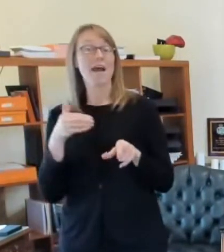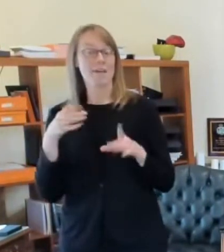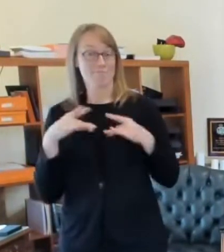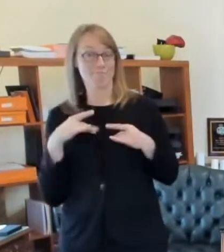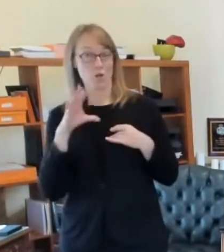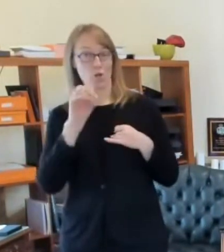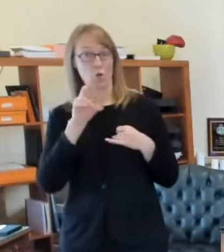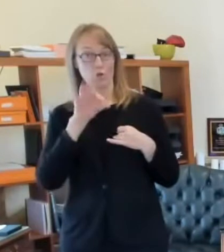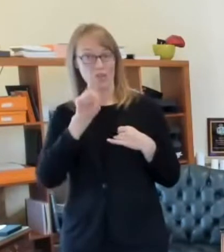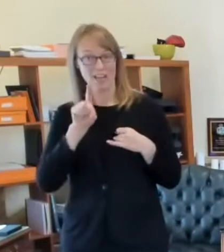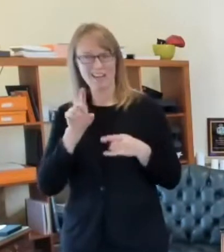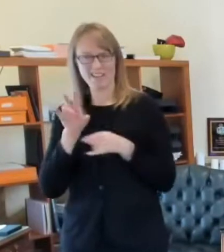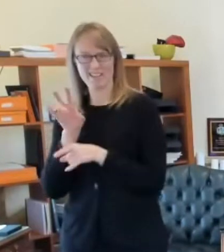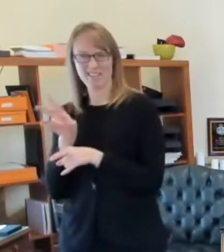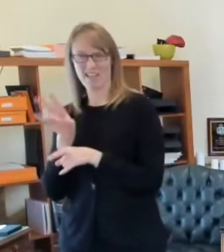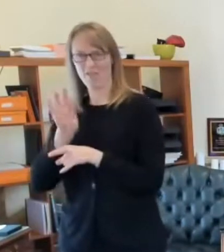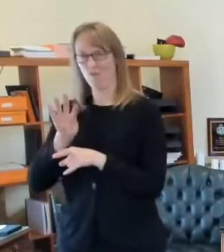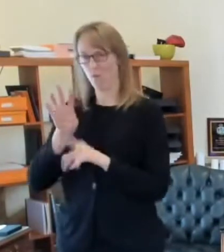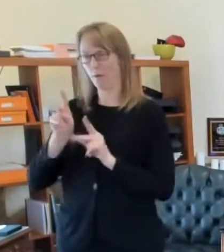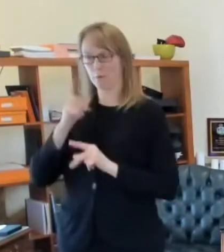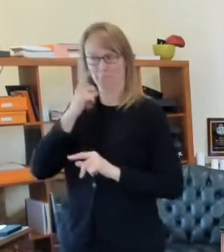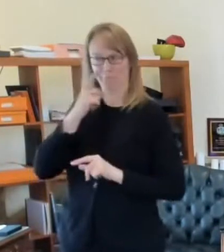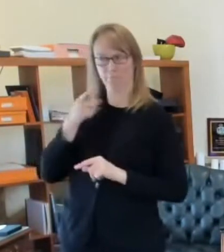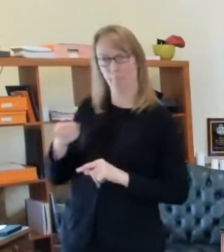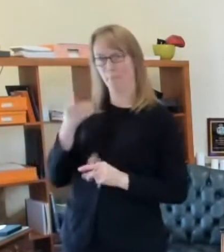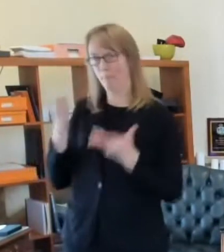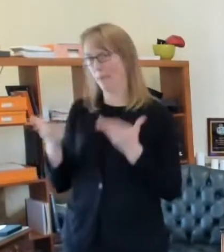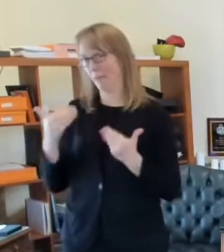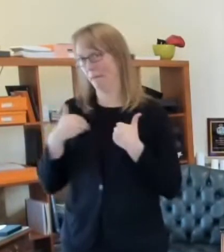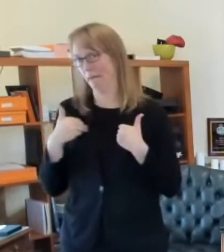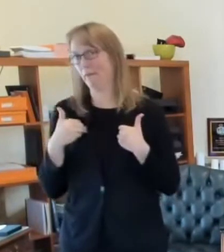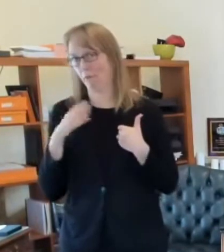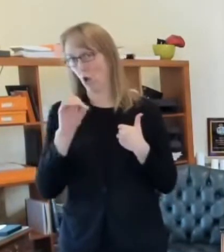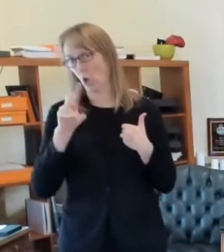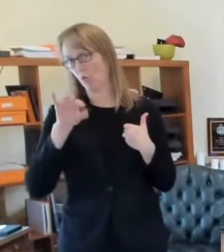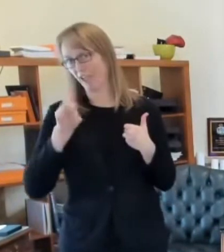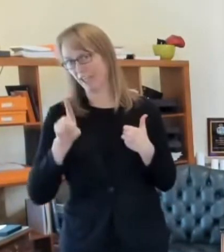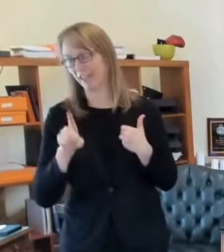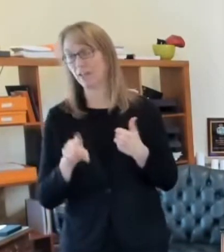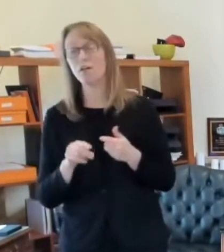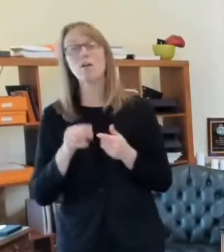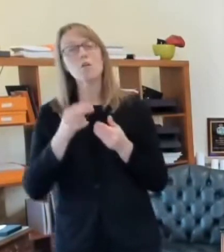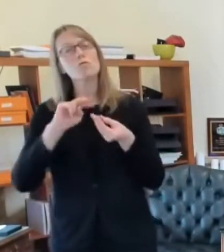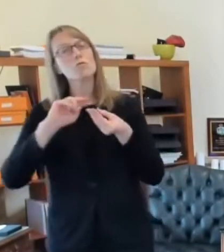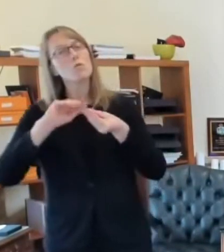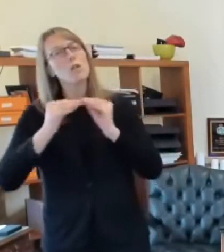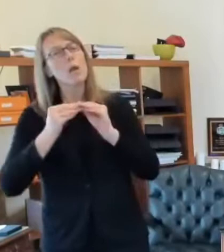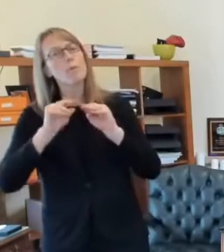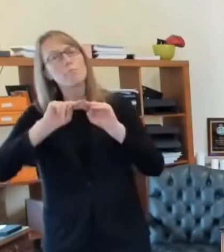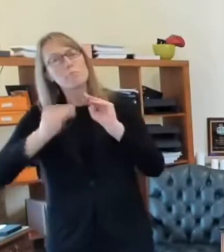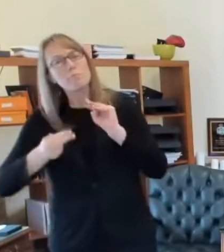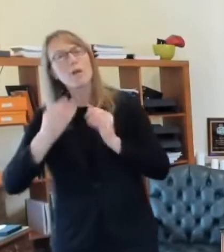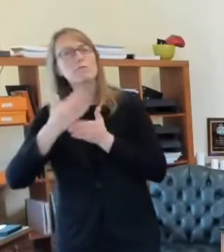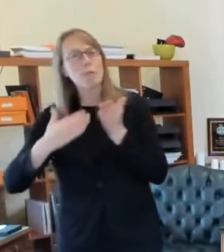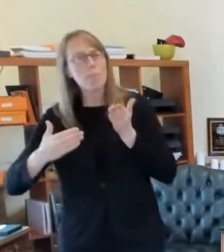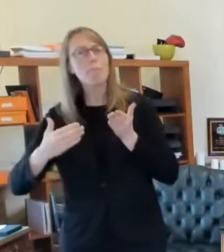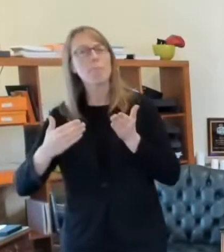COVID positive. So we're at 939. So it's down a bit. It's still way too high. Our